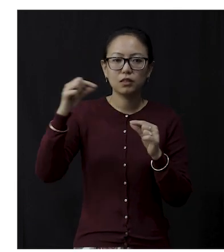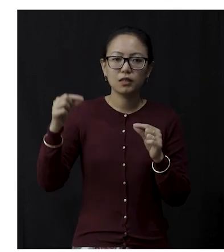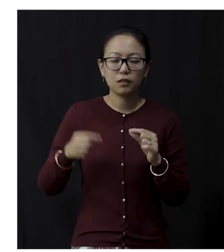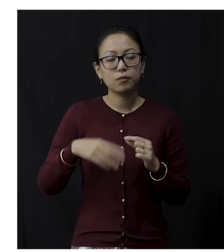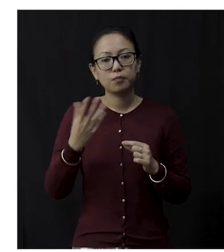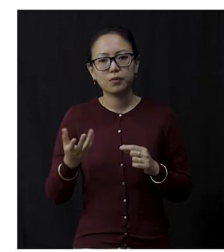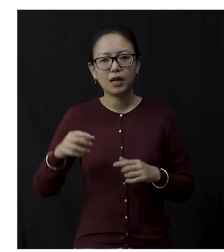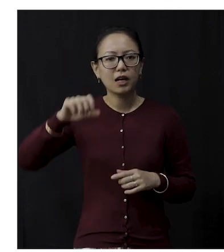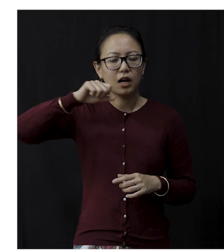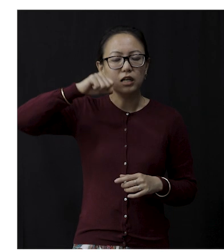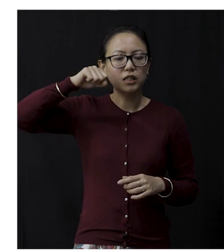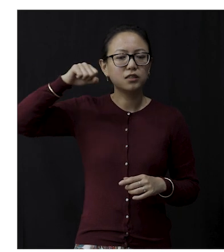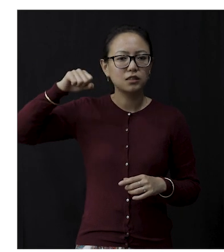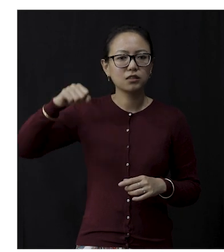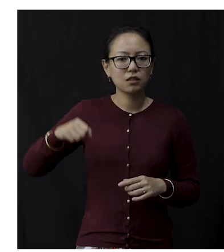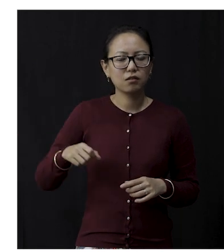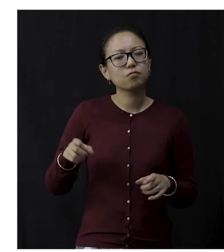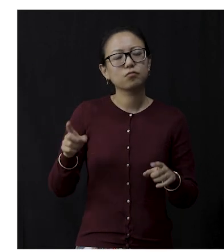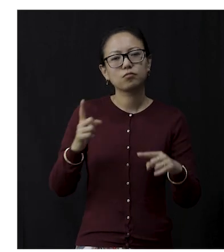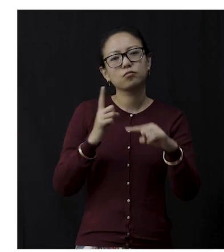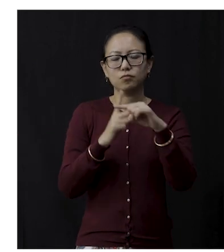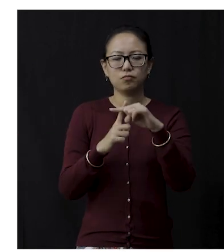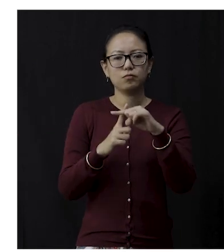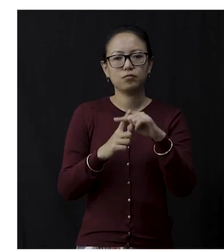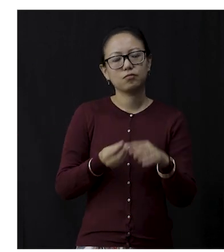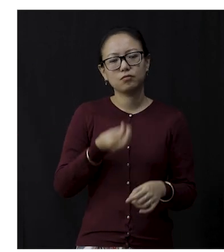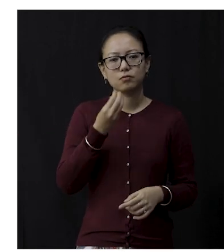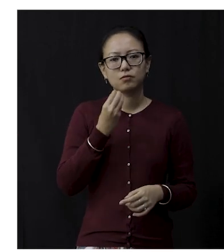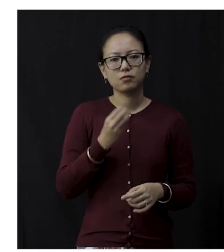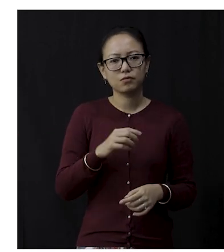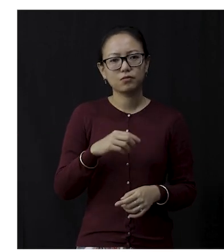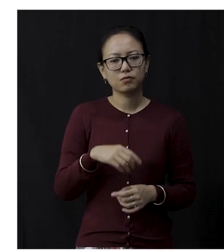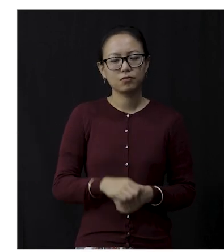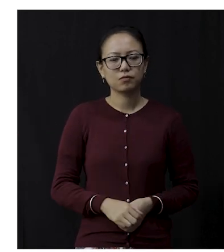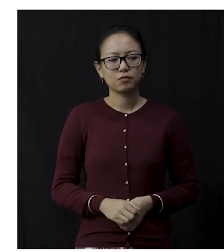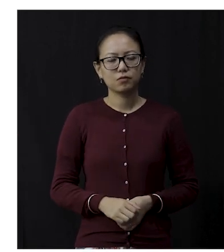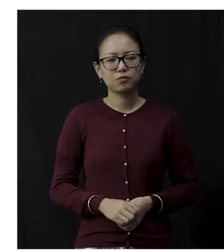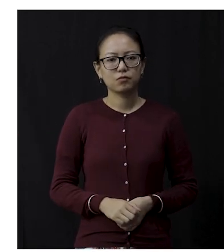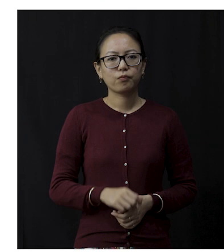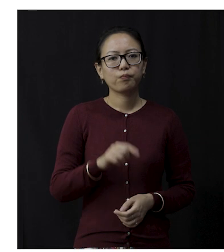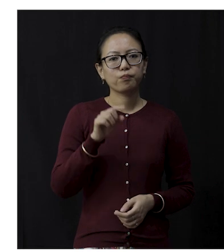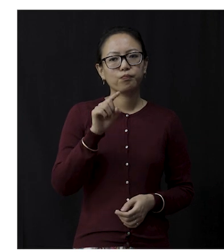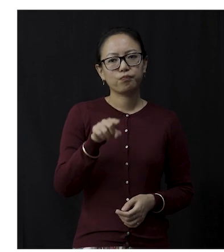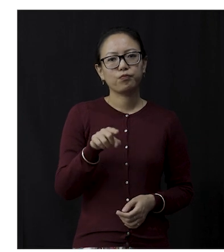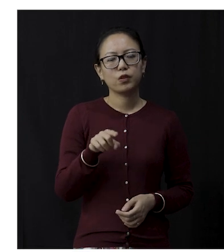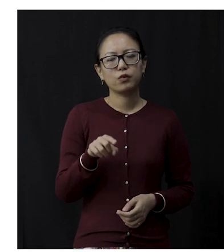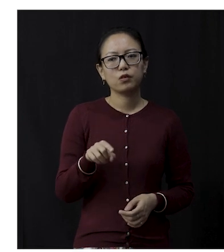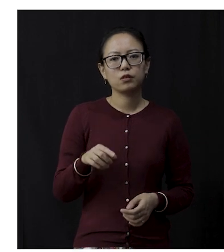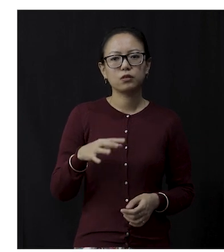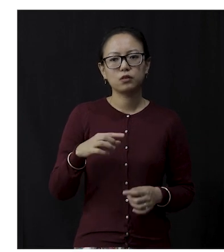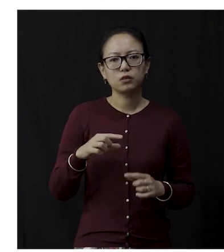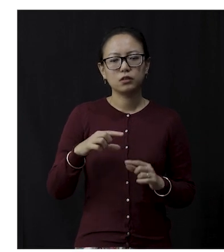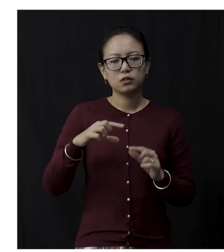So that means we are not herbivores because we can not only eat plants, right? Okay,